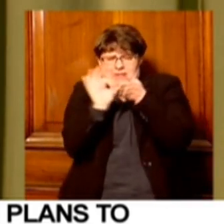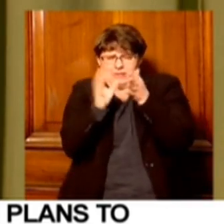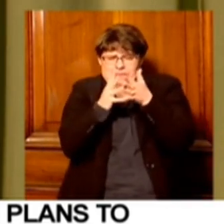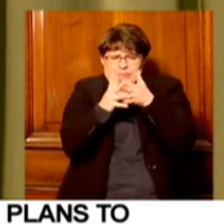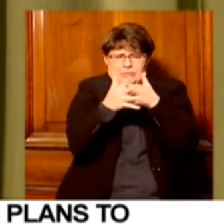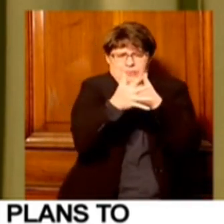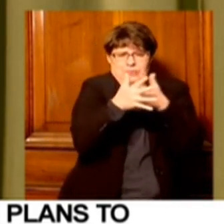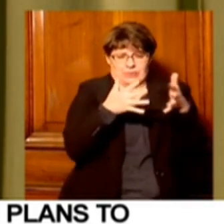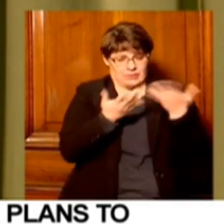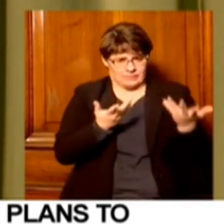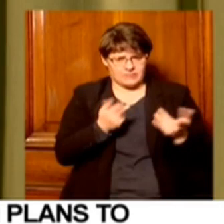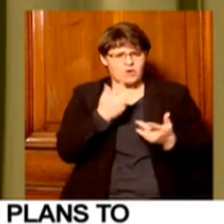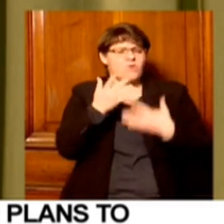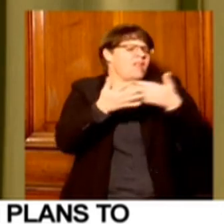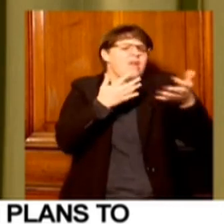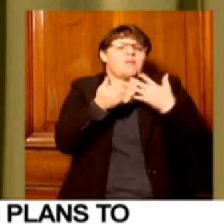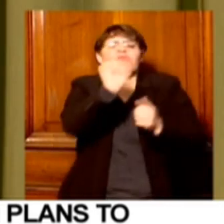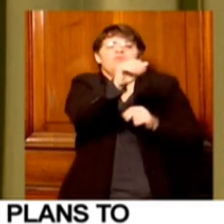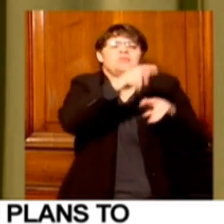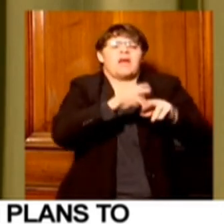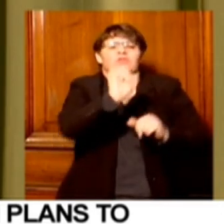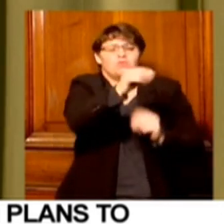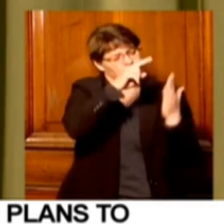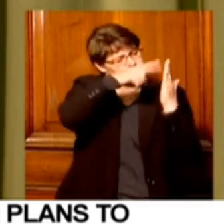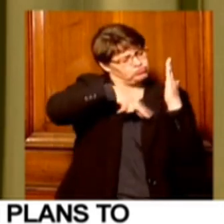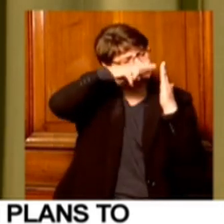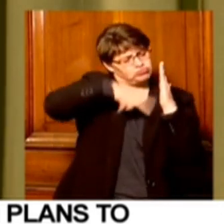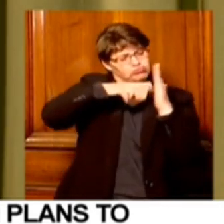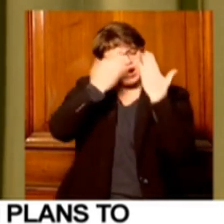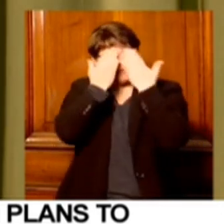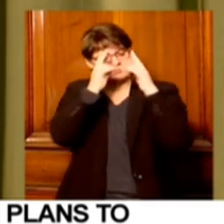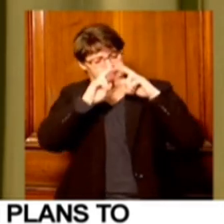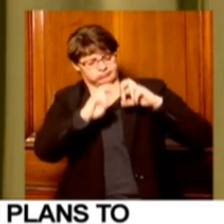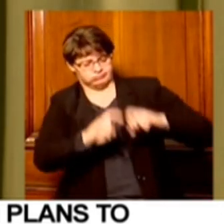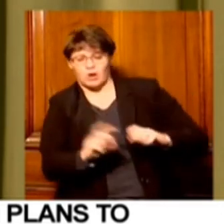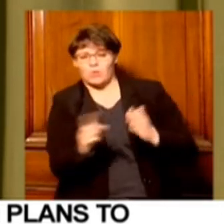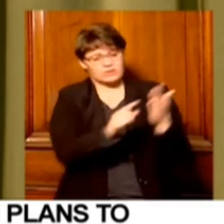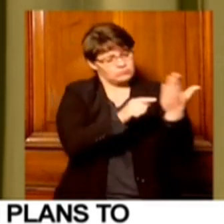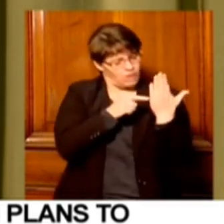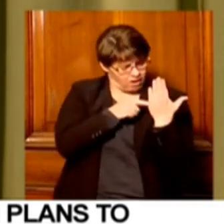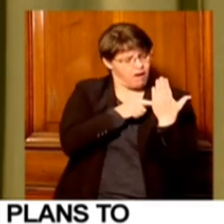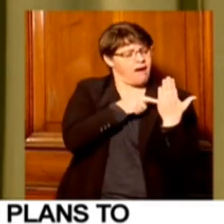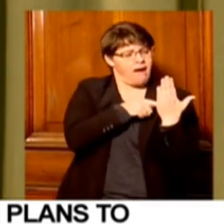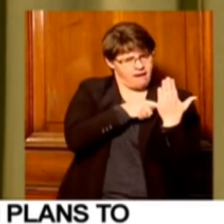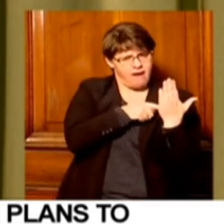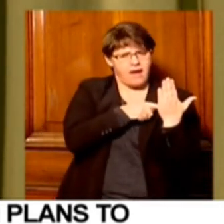you review or you read, the HEPA filter is quite efficient